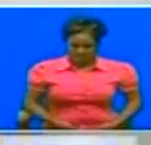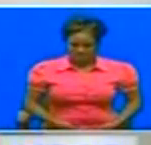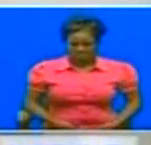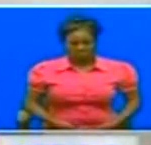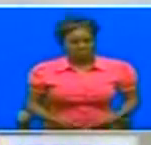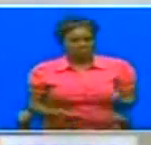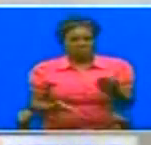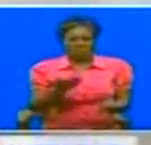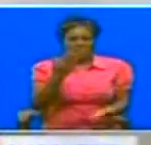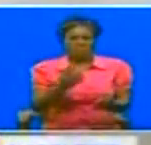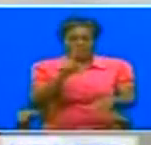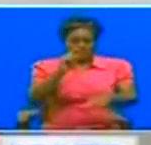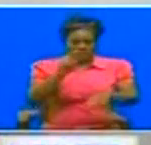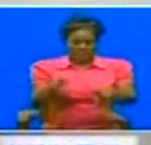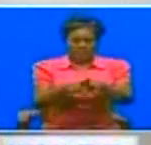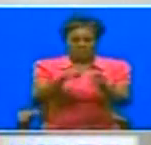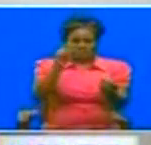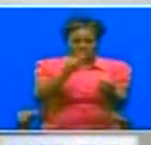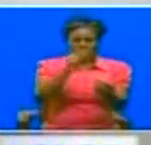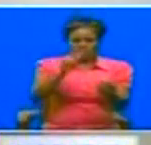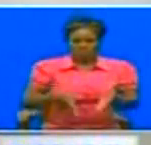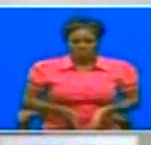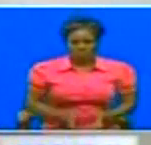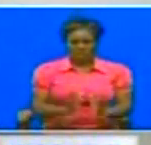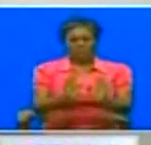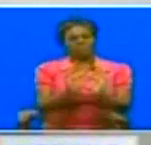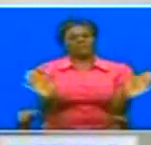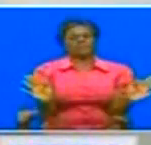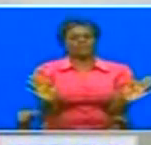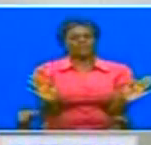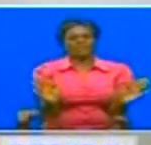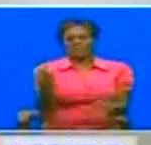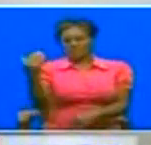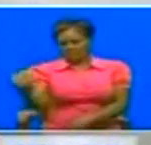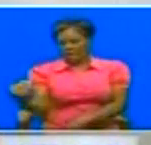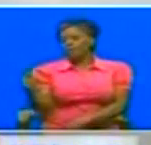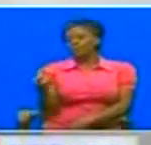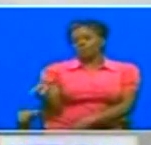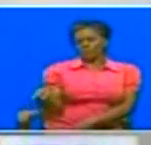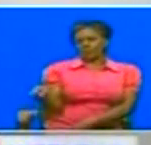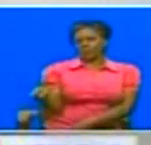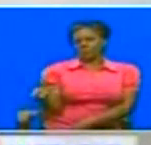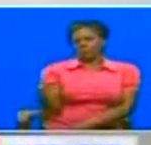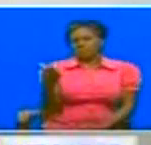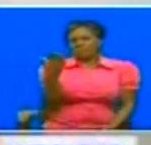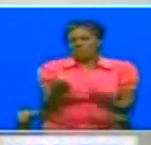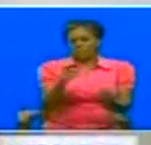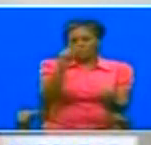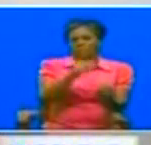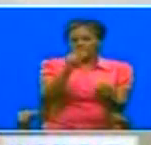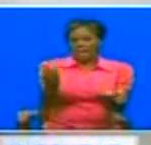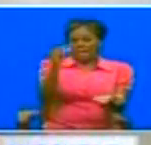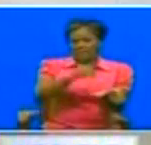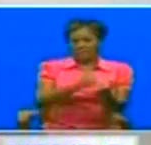probably test them when they are delivering, yeah. And then that's it. You know, so this child will probably not get tested